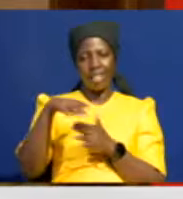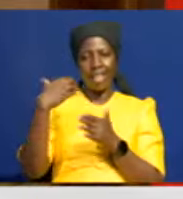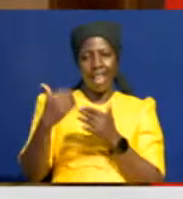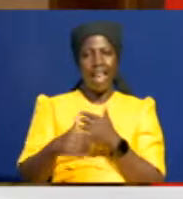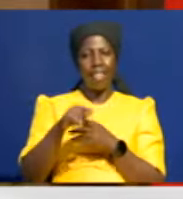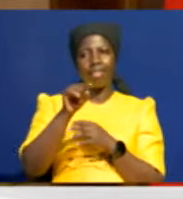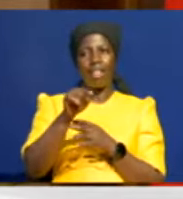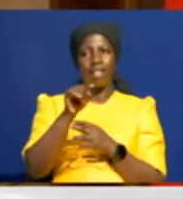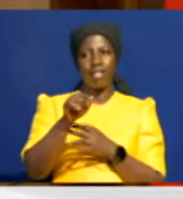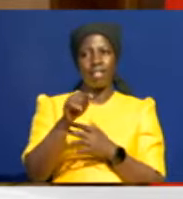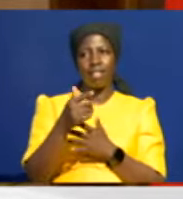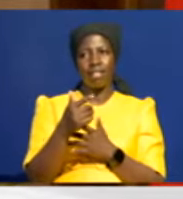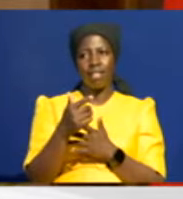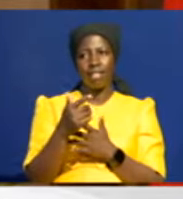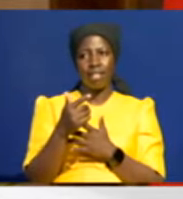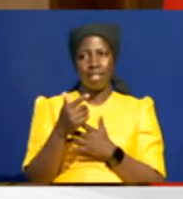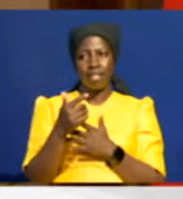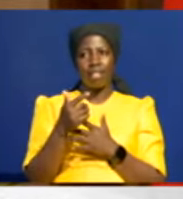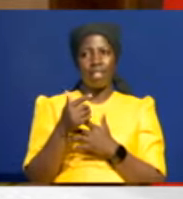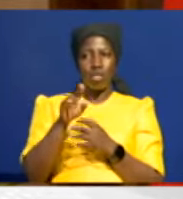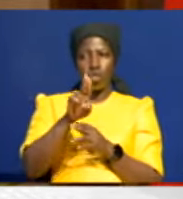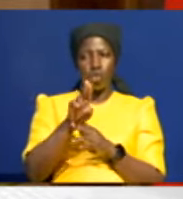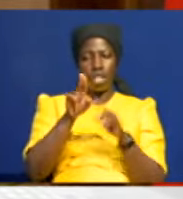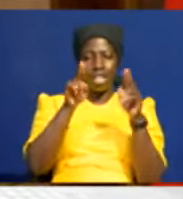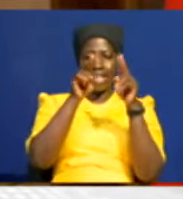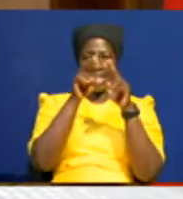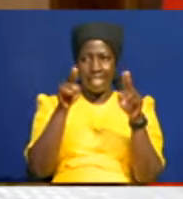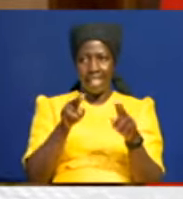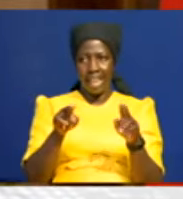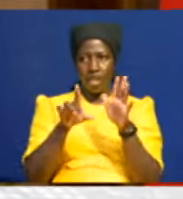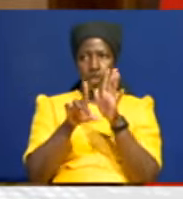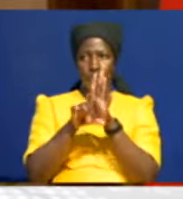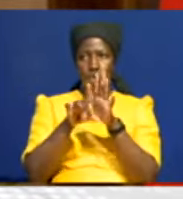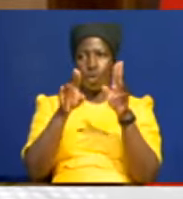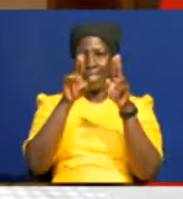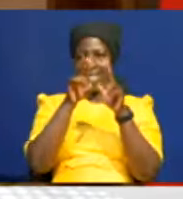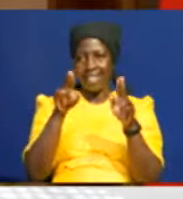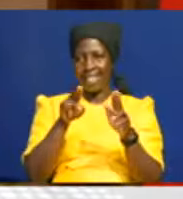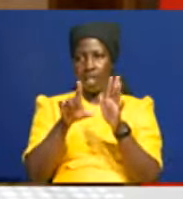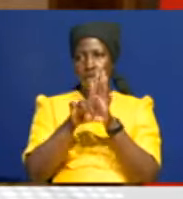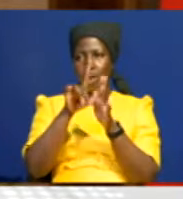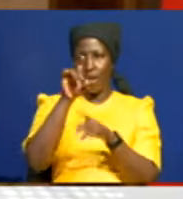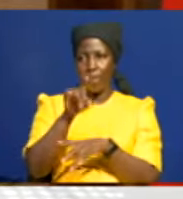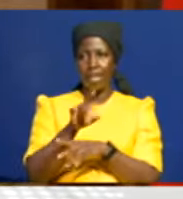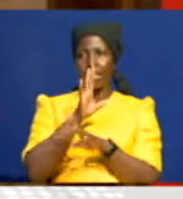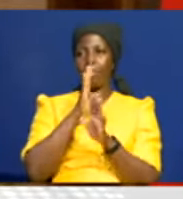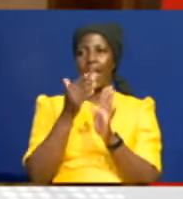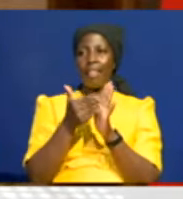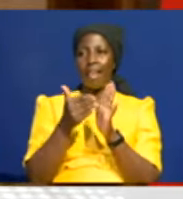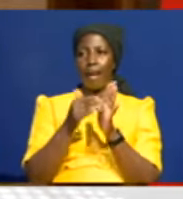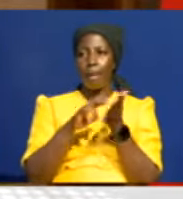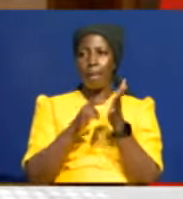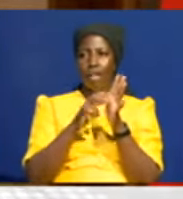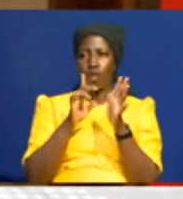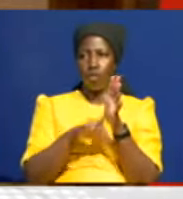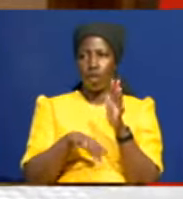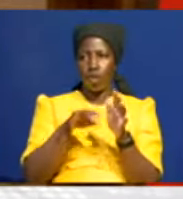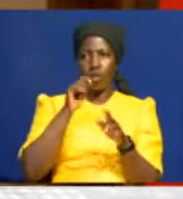the primacy of international law. The primacy of international law has to be restored. It means that Ukraine comes back to